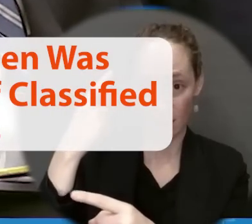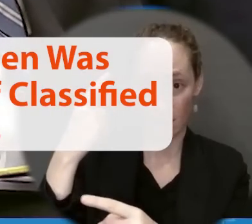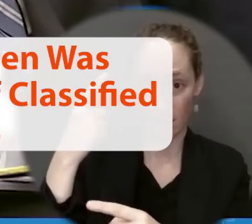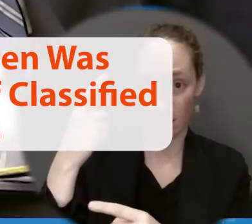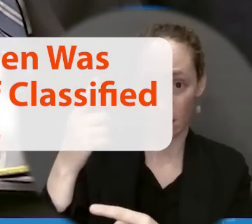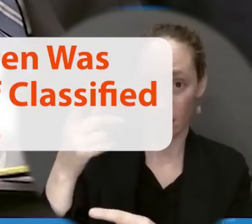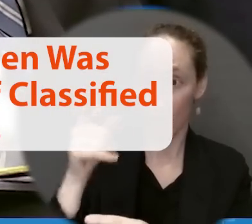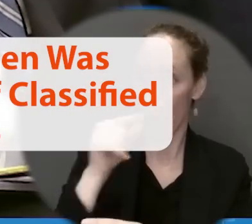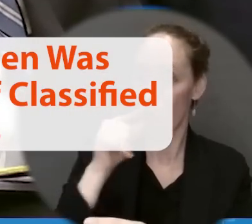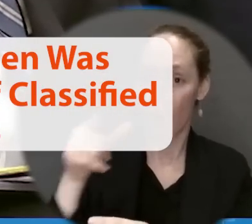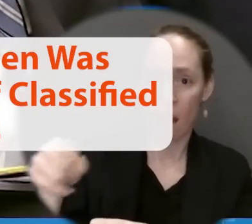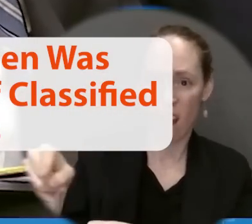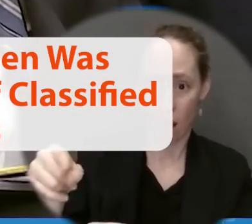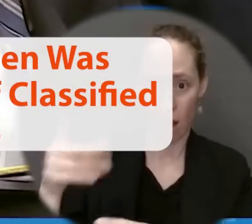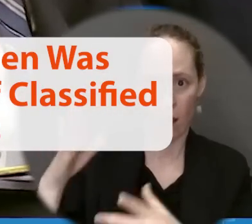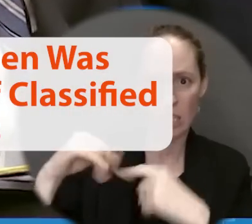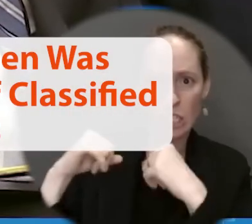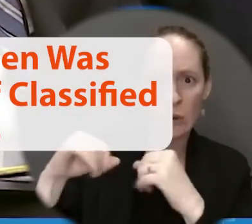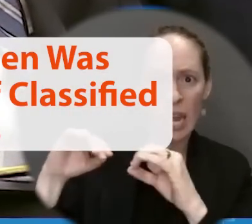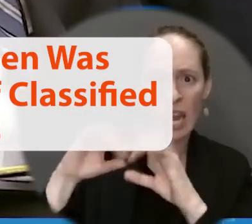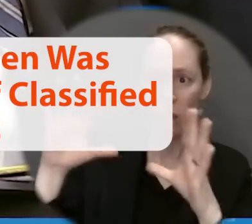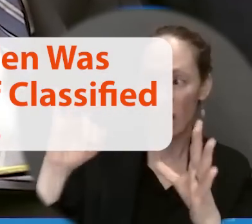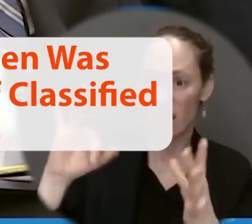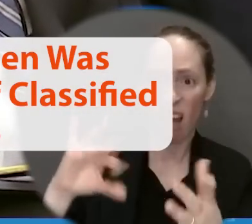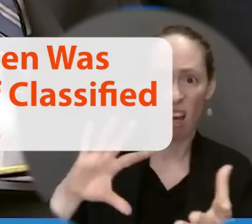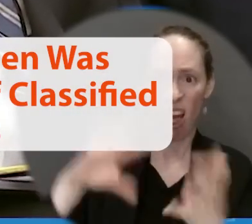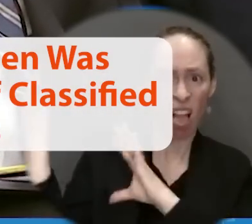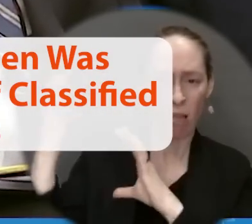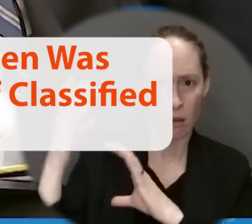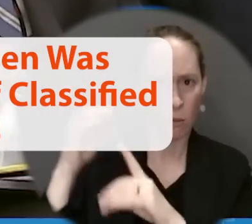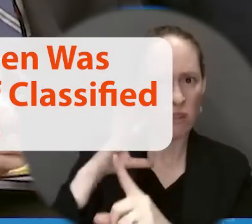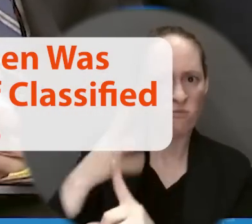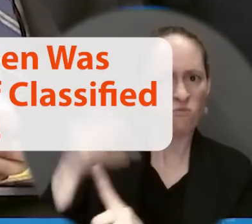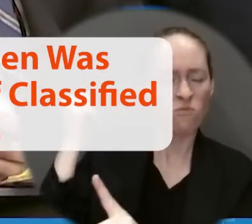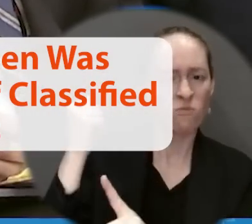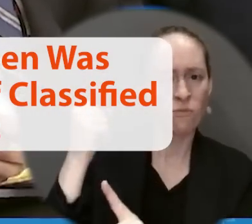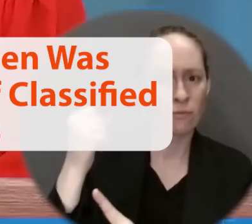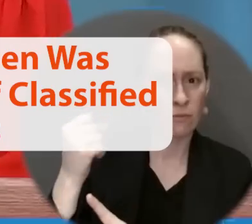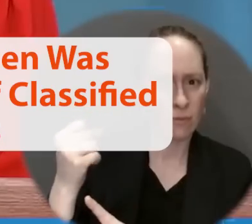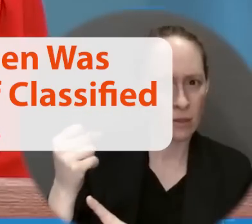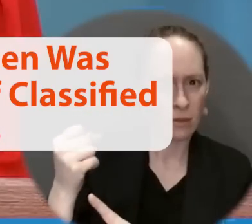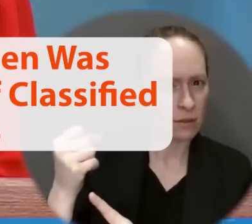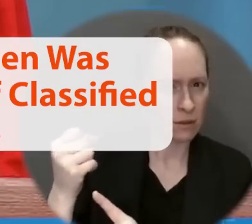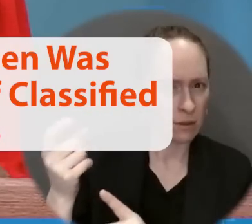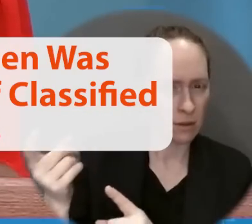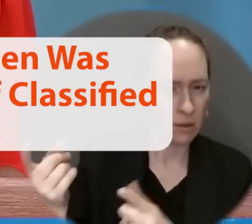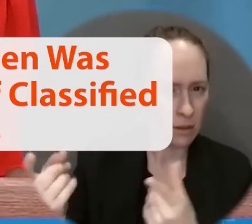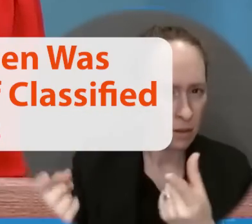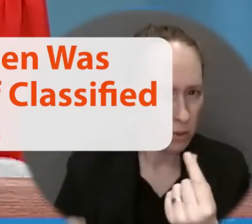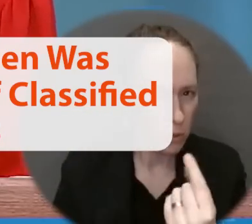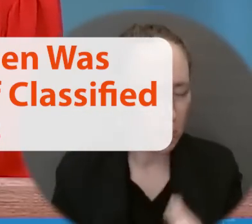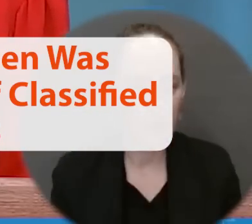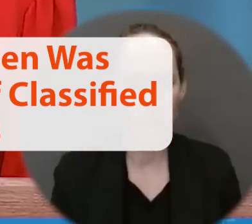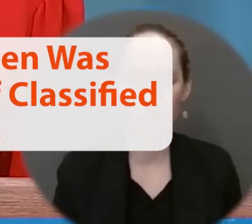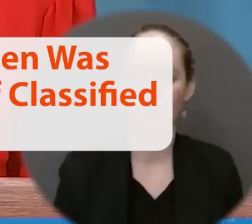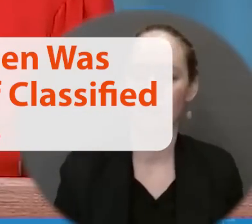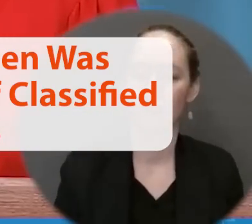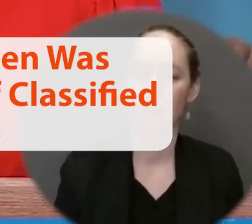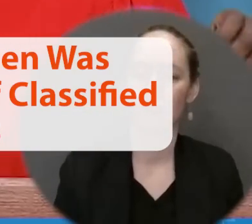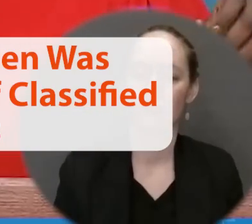in his handling of classified material after multiple locations where classified documents are being found? Look, I said it in the statement. It's in the statement